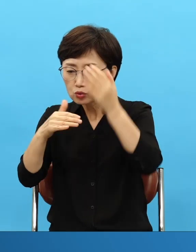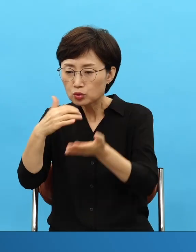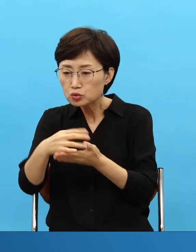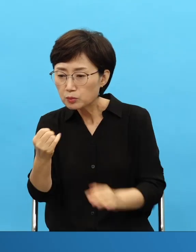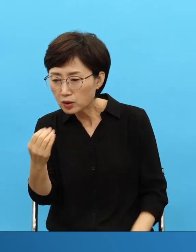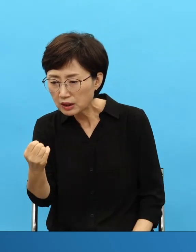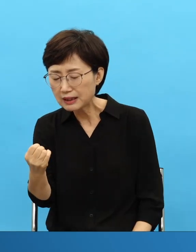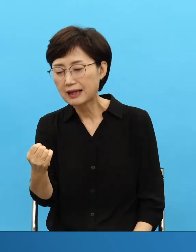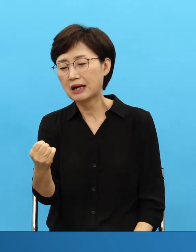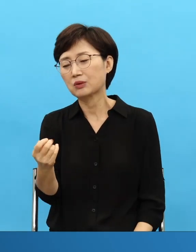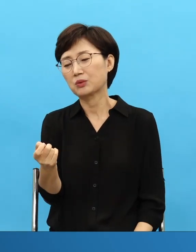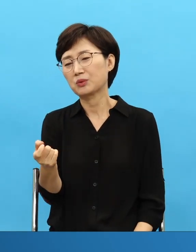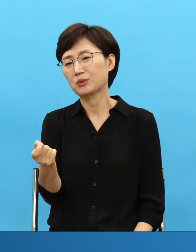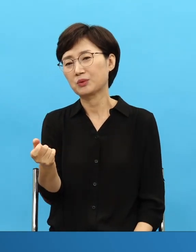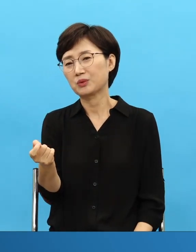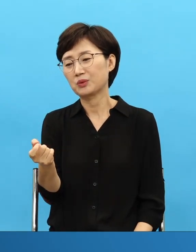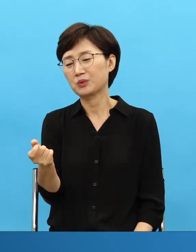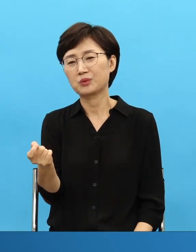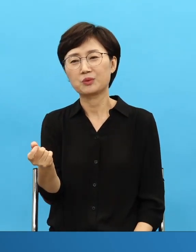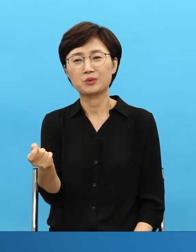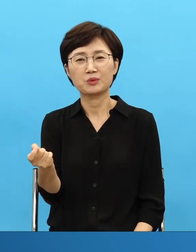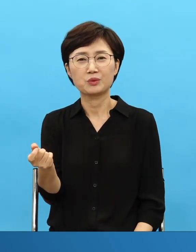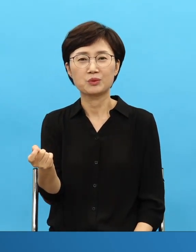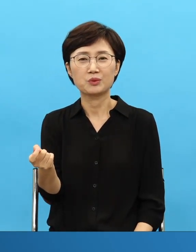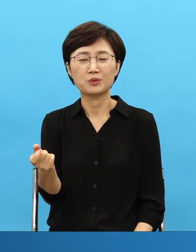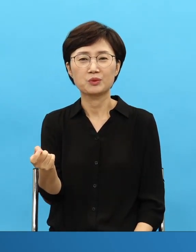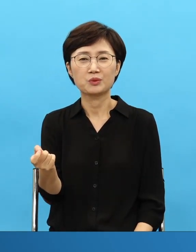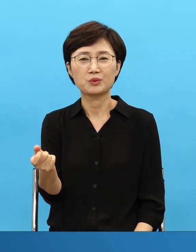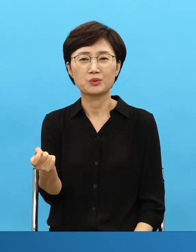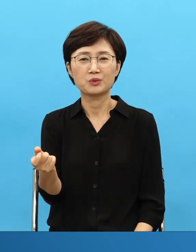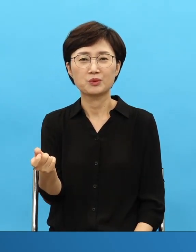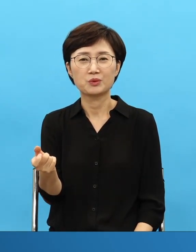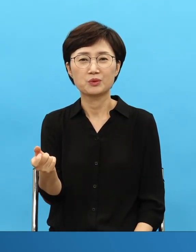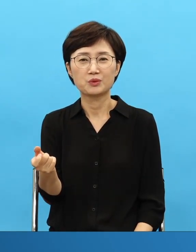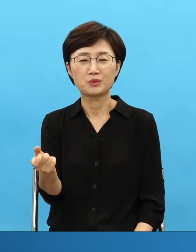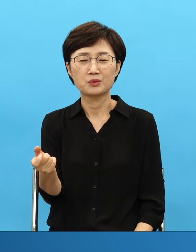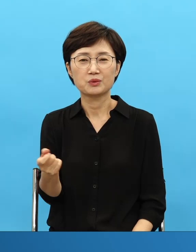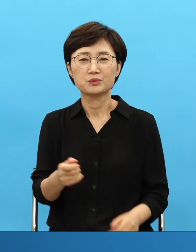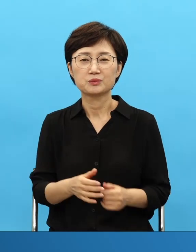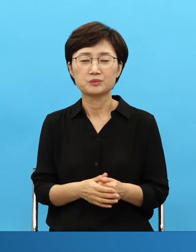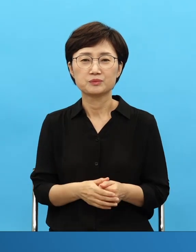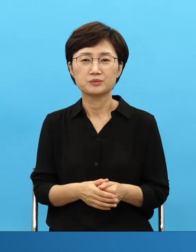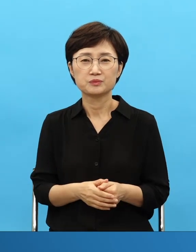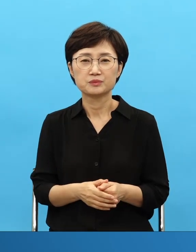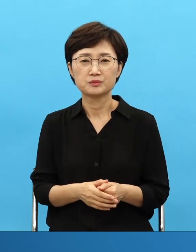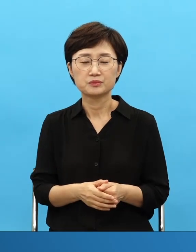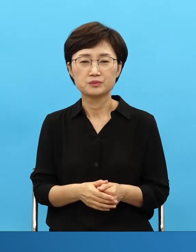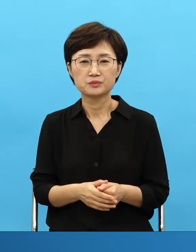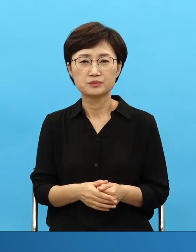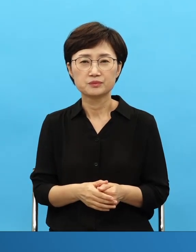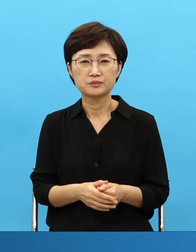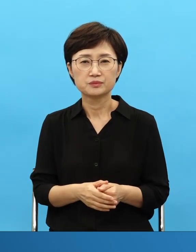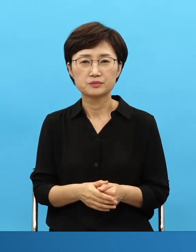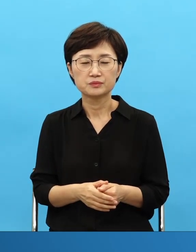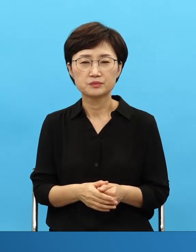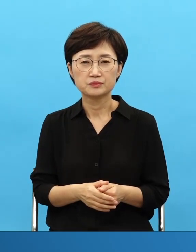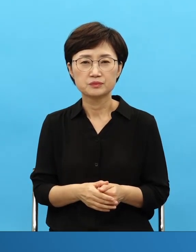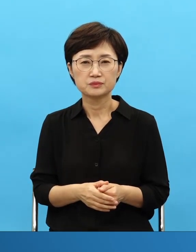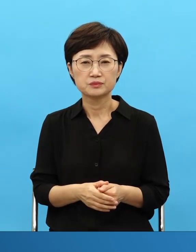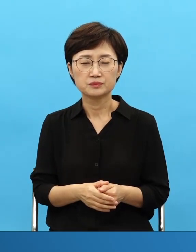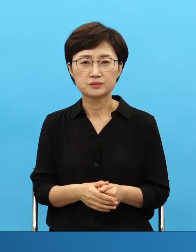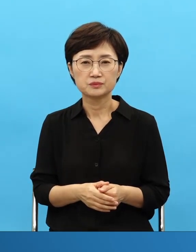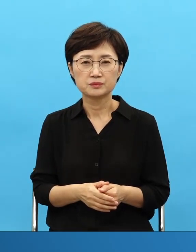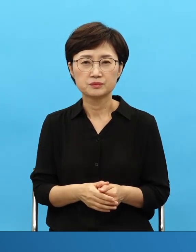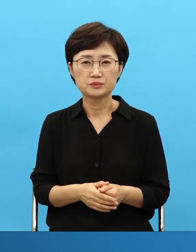And statistically, about half, or perhaps 40% there are not many members who gather in the churches.